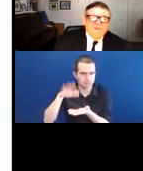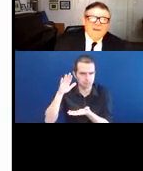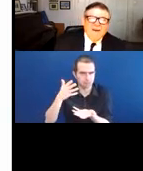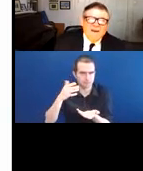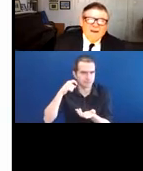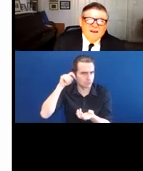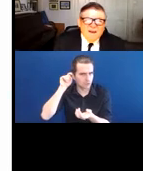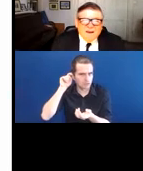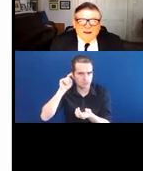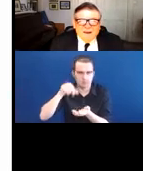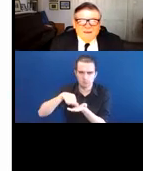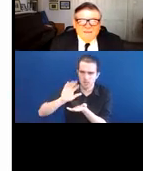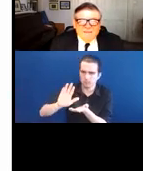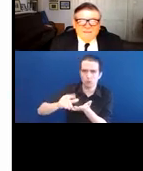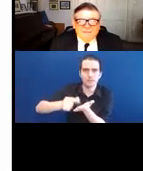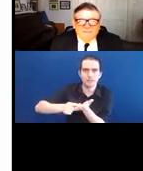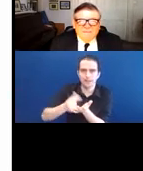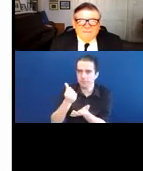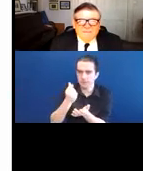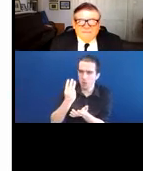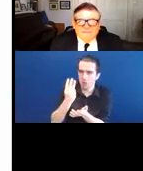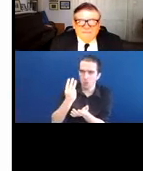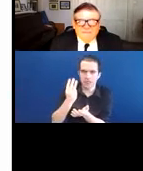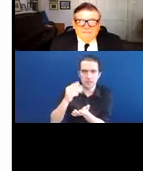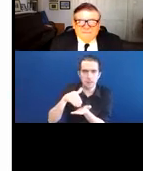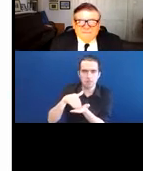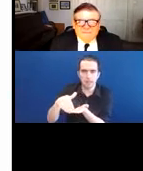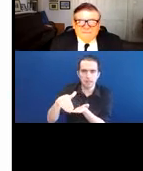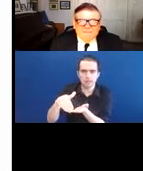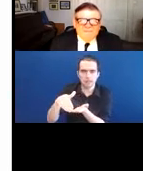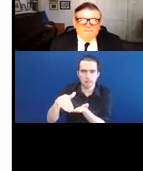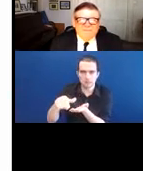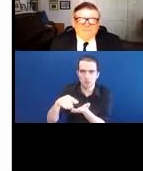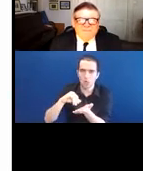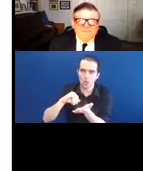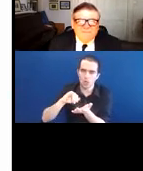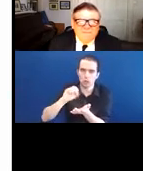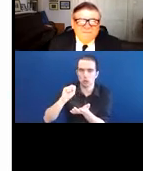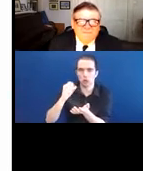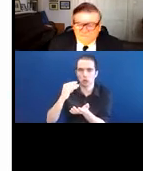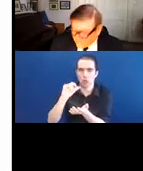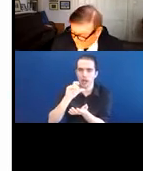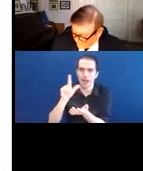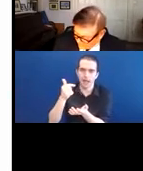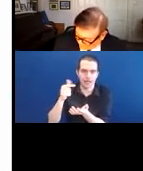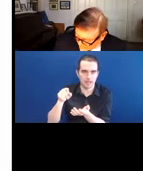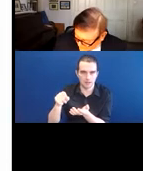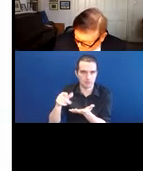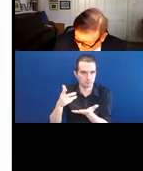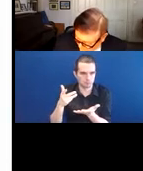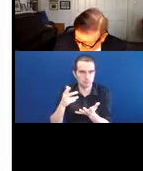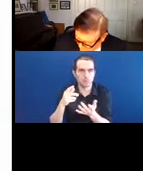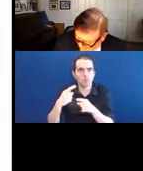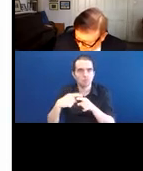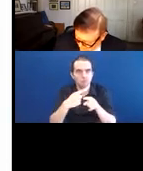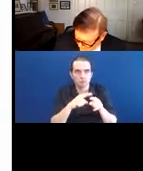Accessibility was the issue. We're thriving to get an accessible environment, especially in the public sector, such as hospitals. Government is